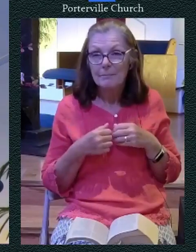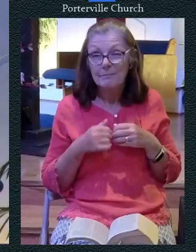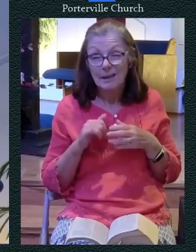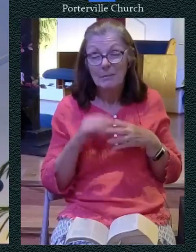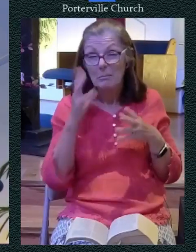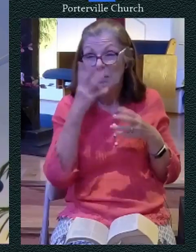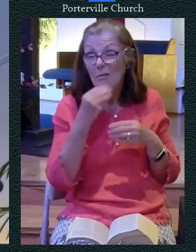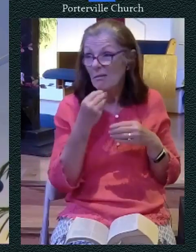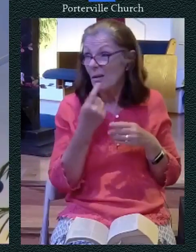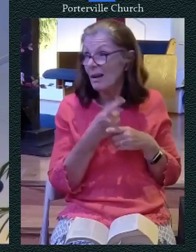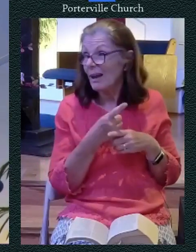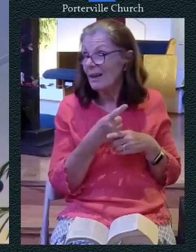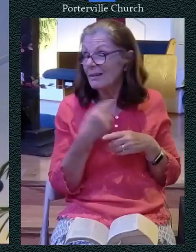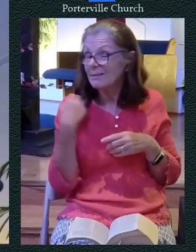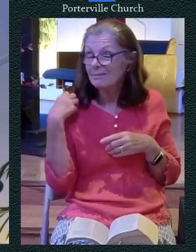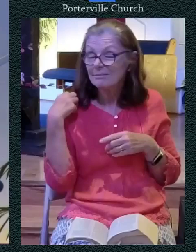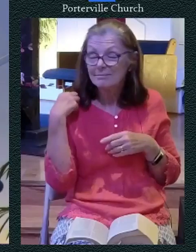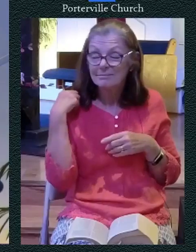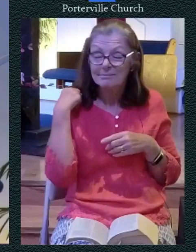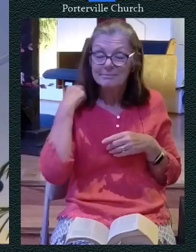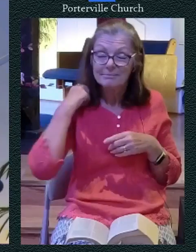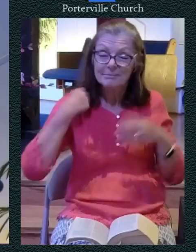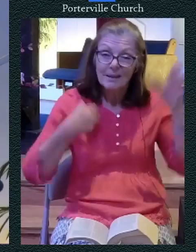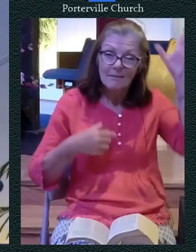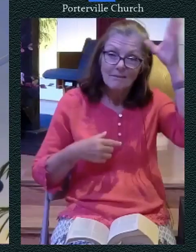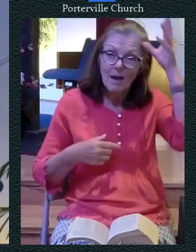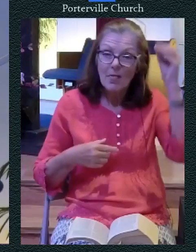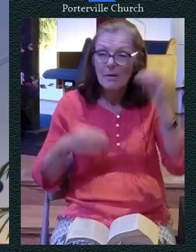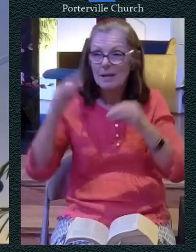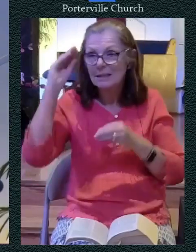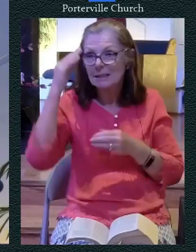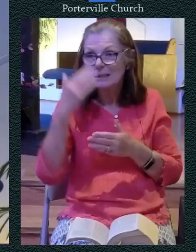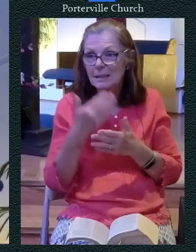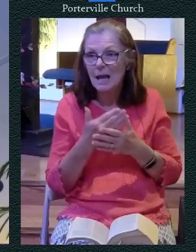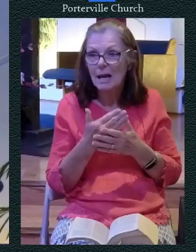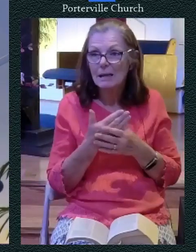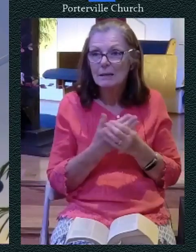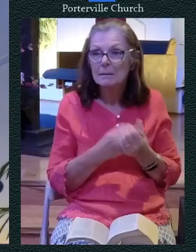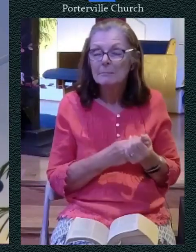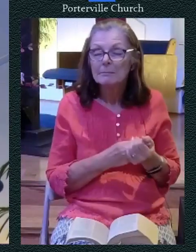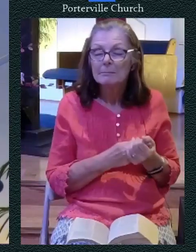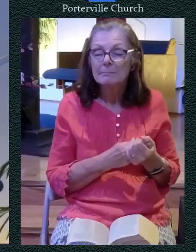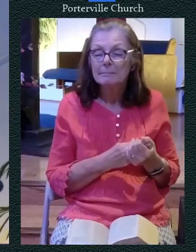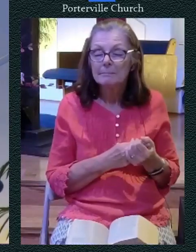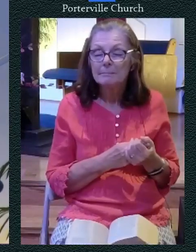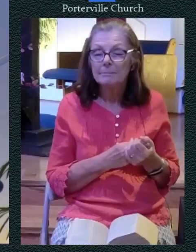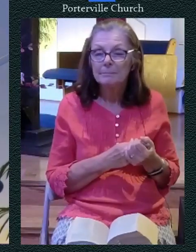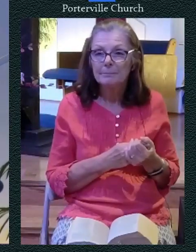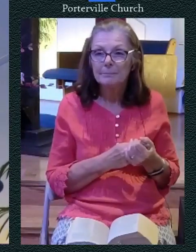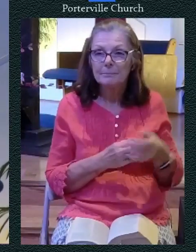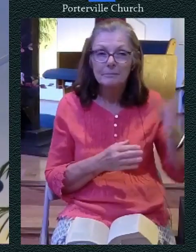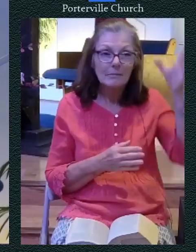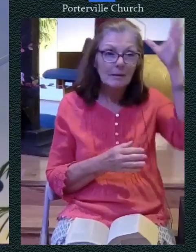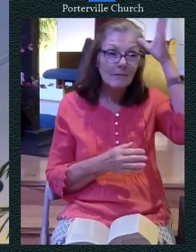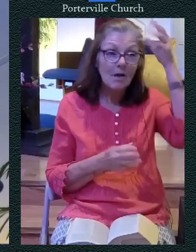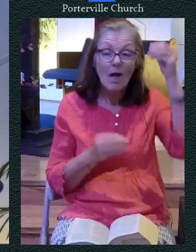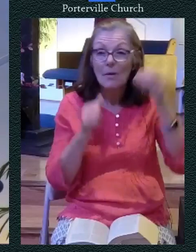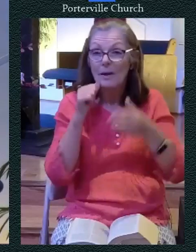isn't it? A picture of father and son, father and child, father and daughter.